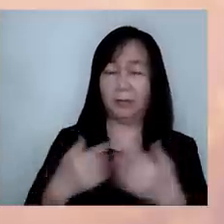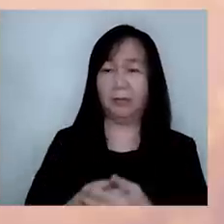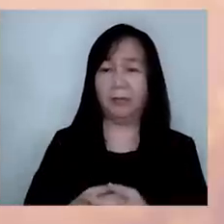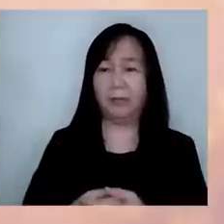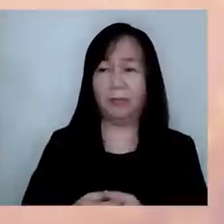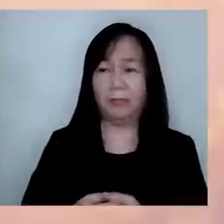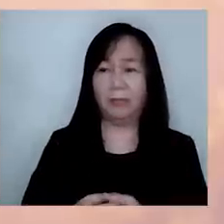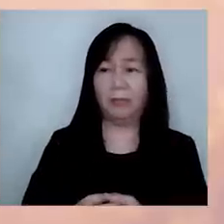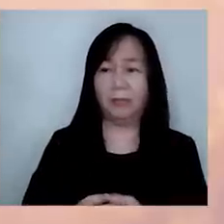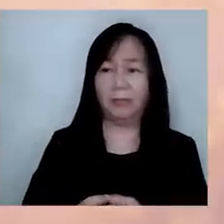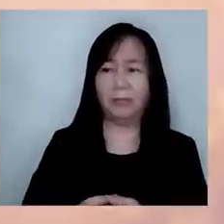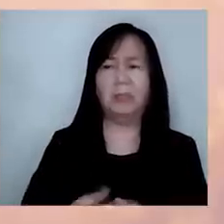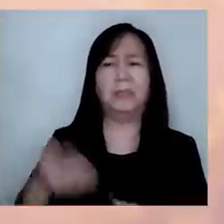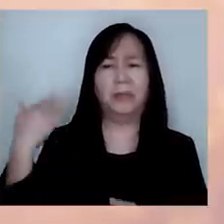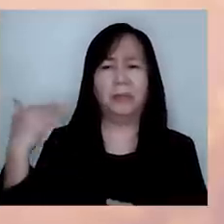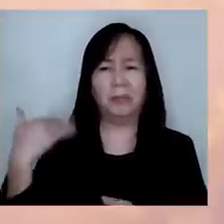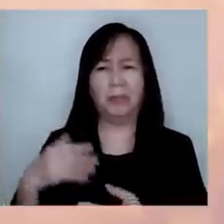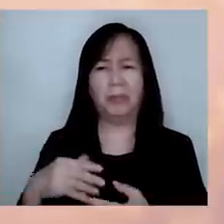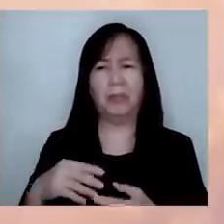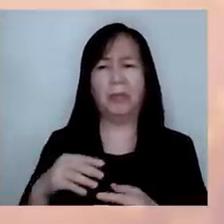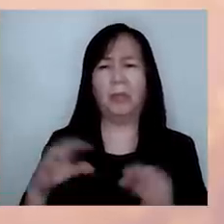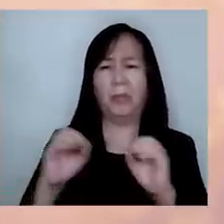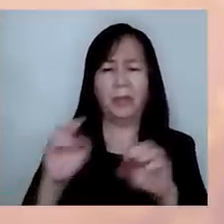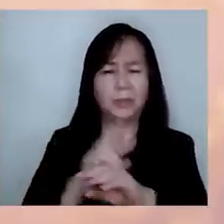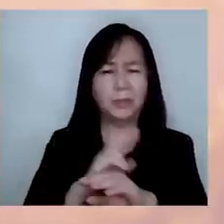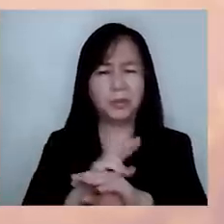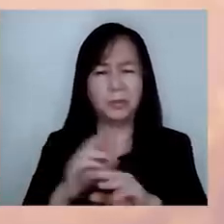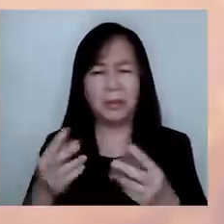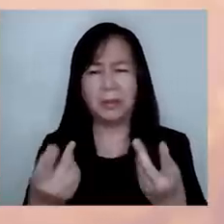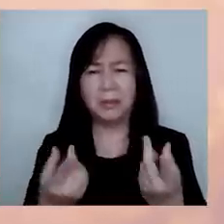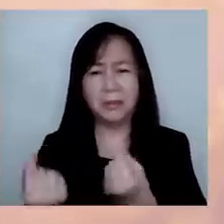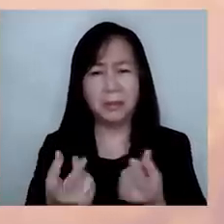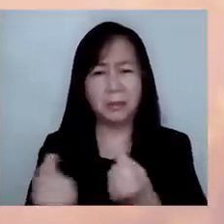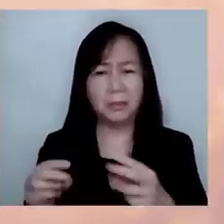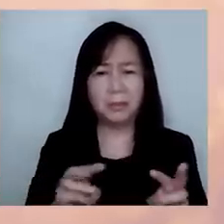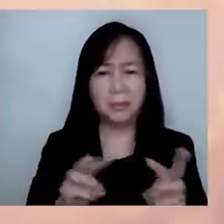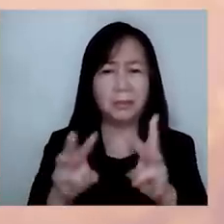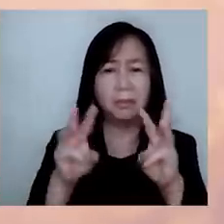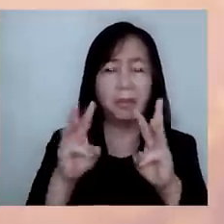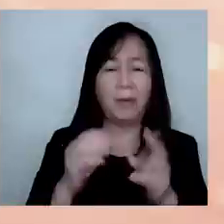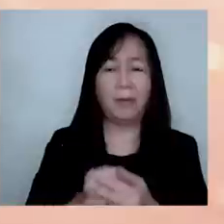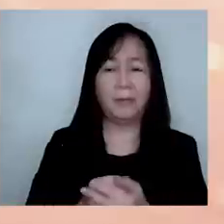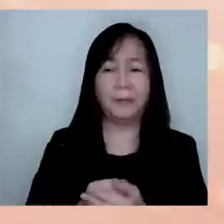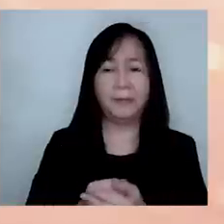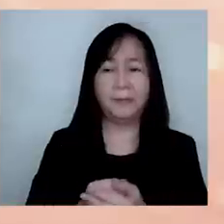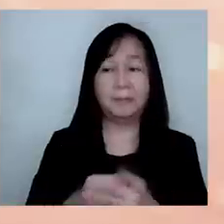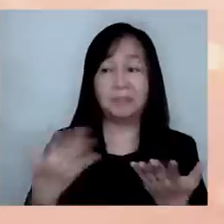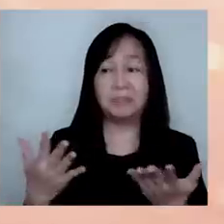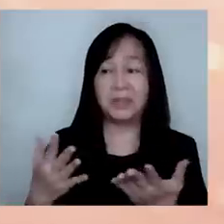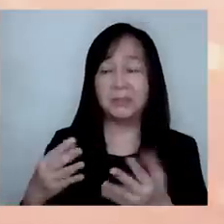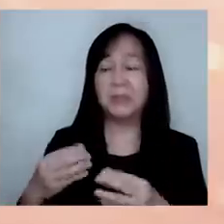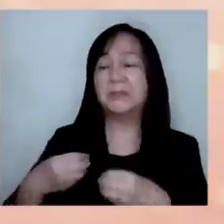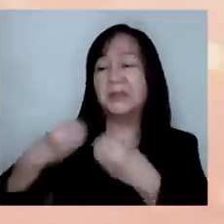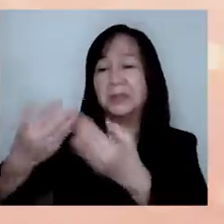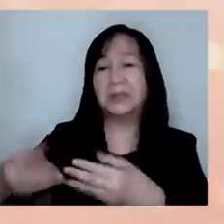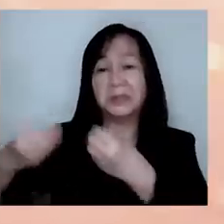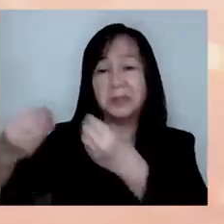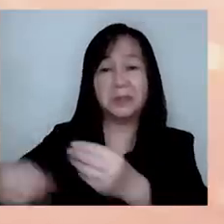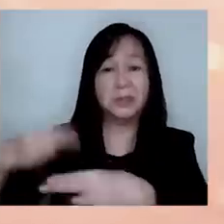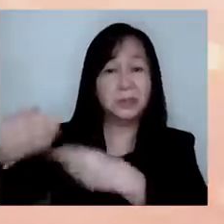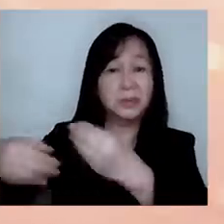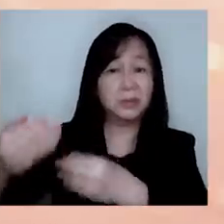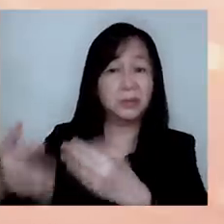ways useless ways that will have been indicated to you by your forefathers and this ways